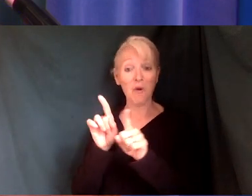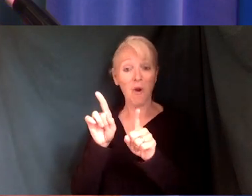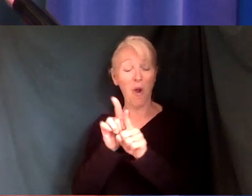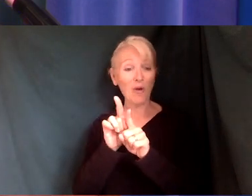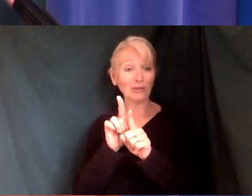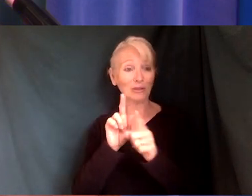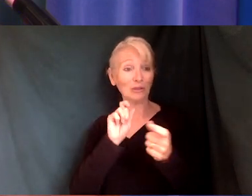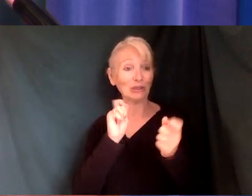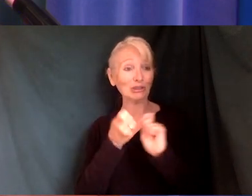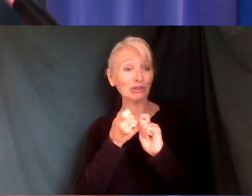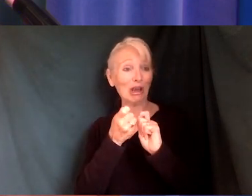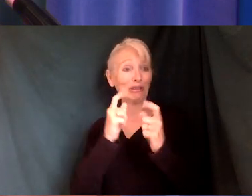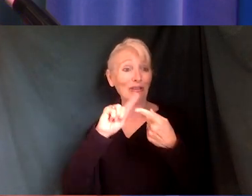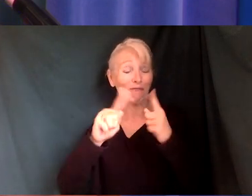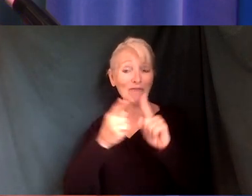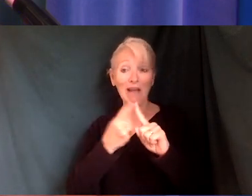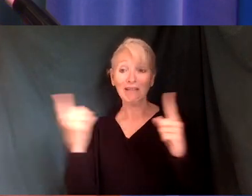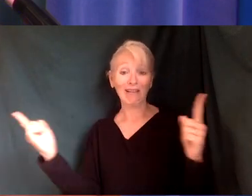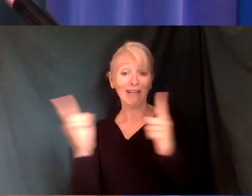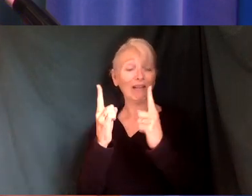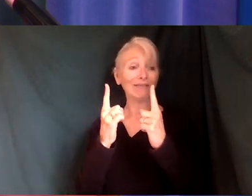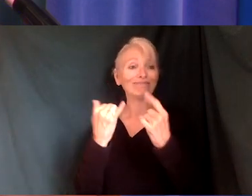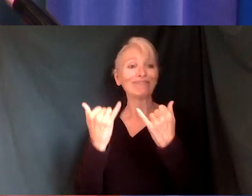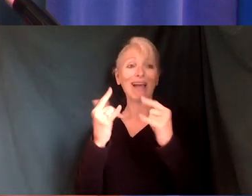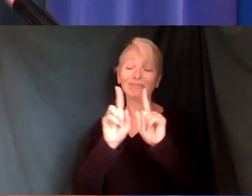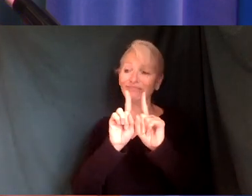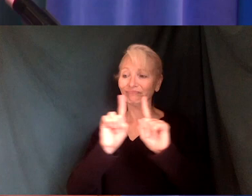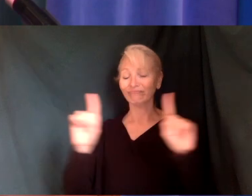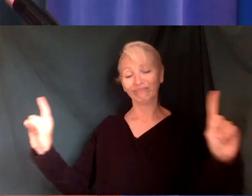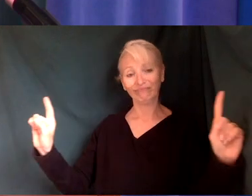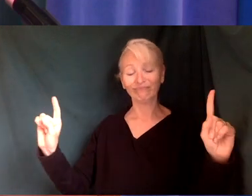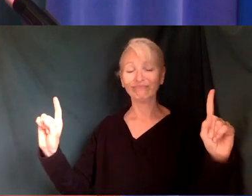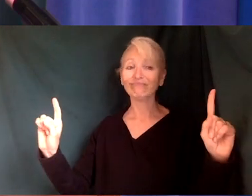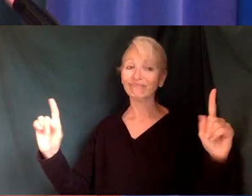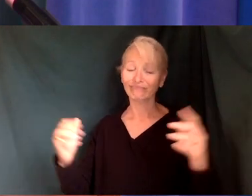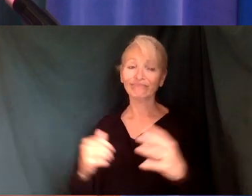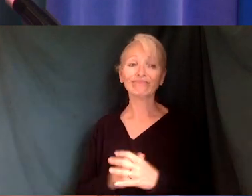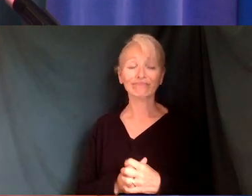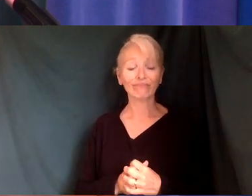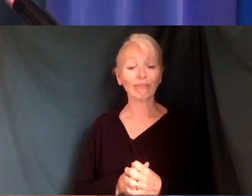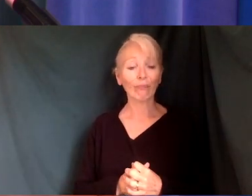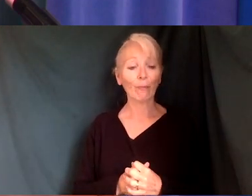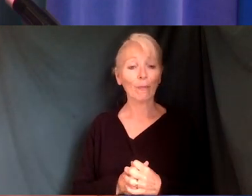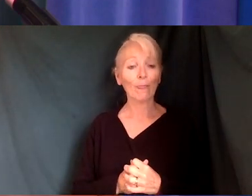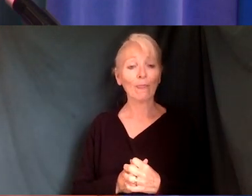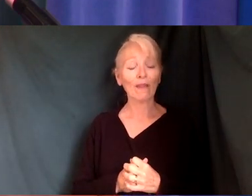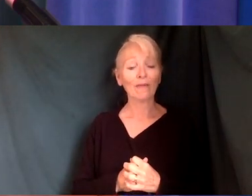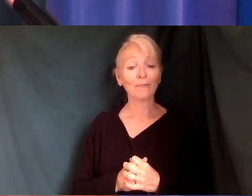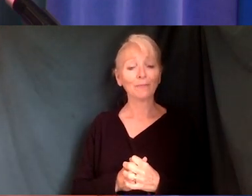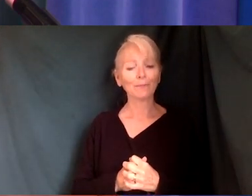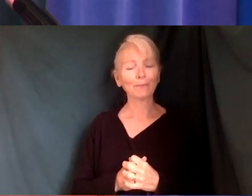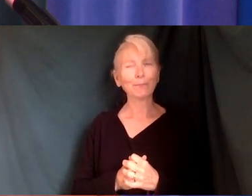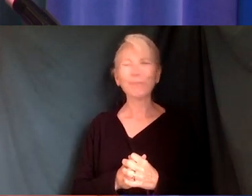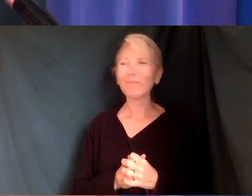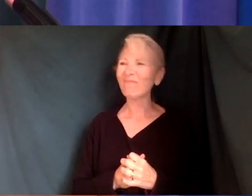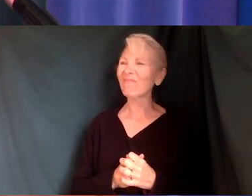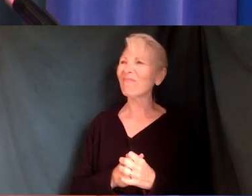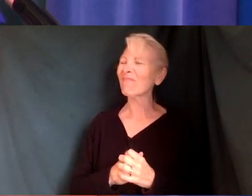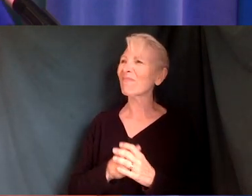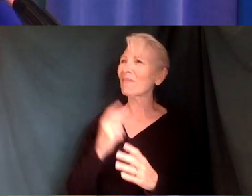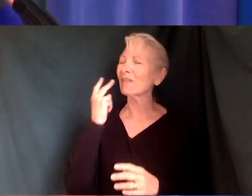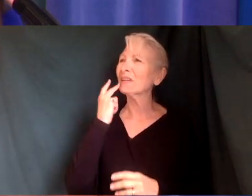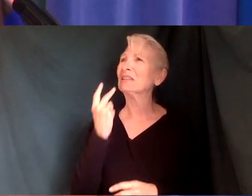social arrangements with the social distancing procedures that have been established. As we reflect on